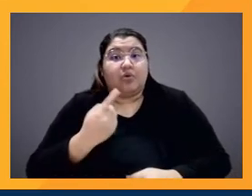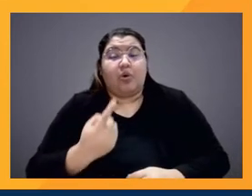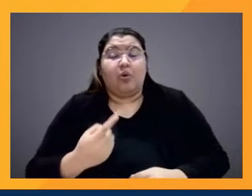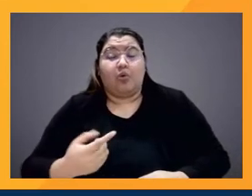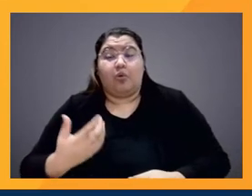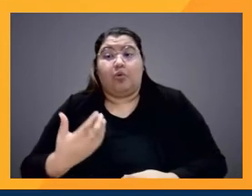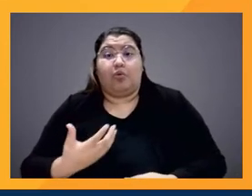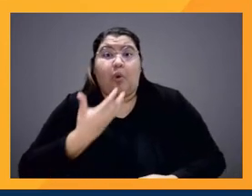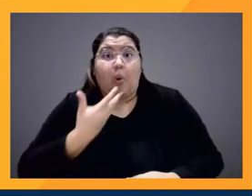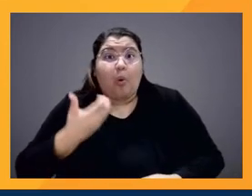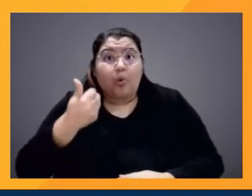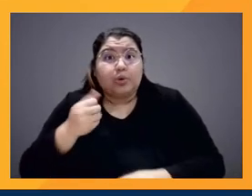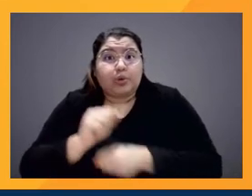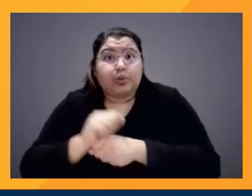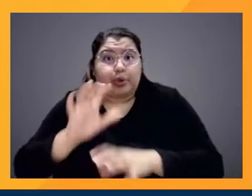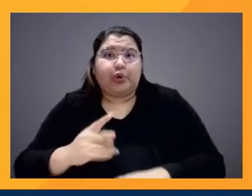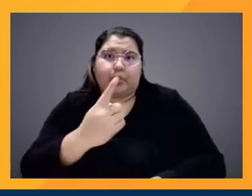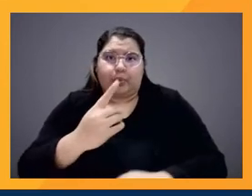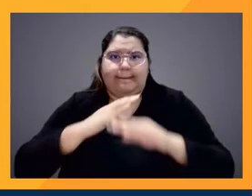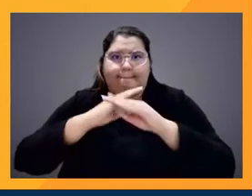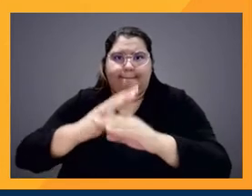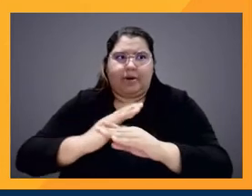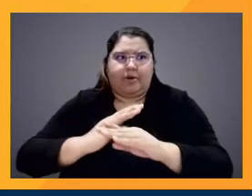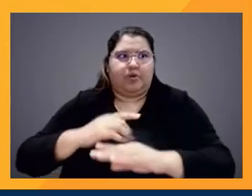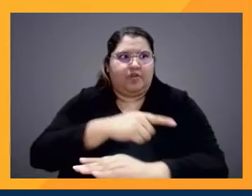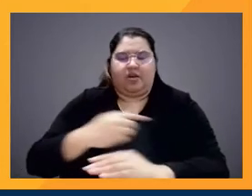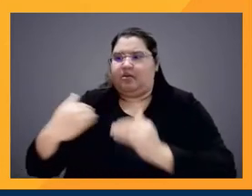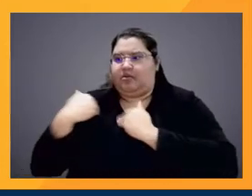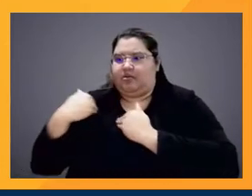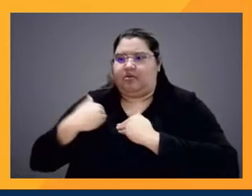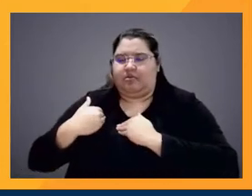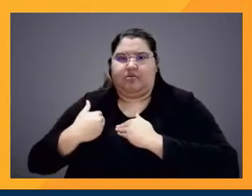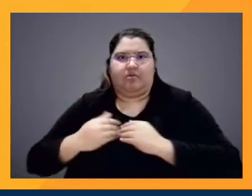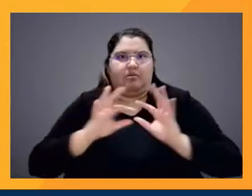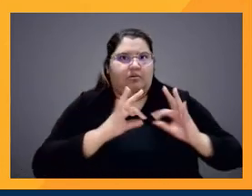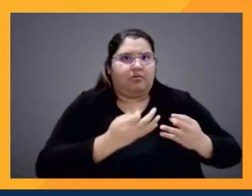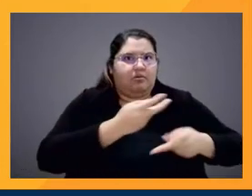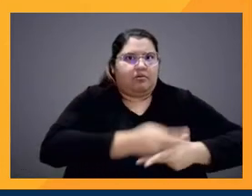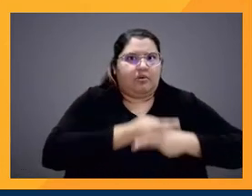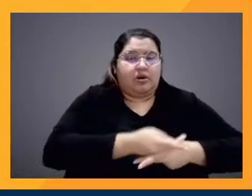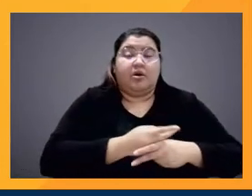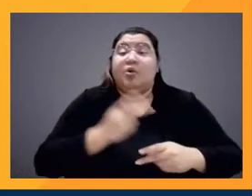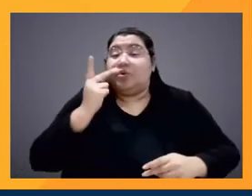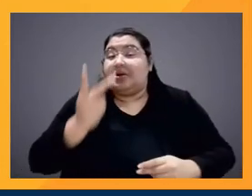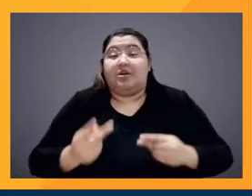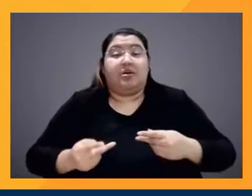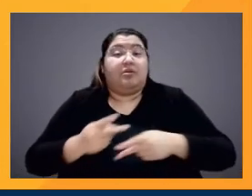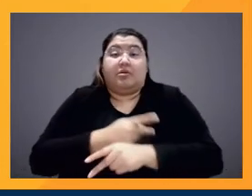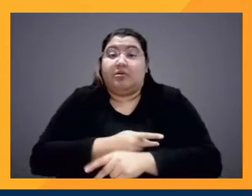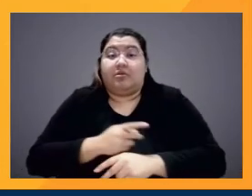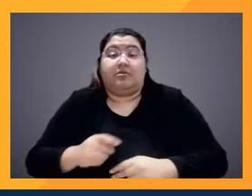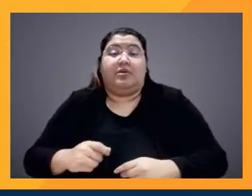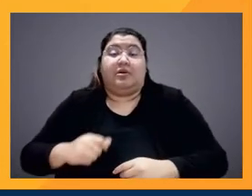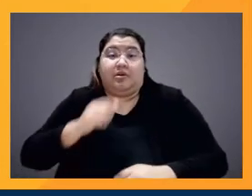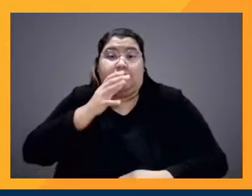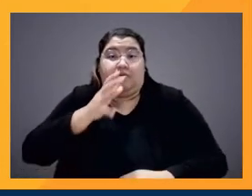experienced, have put in more years in the labor force, how it prevents them